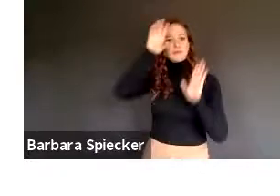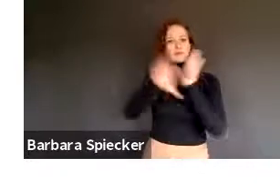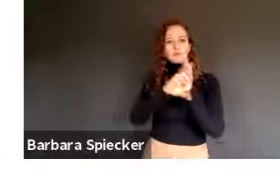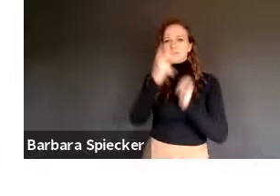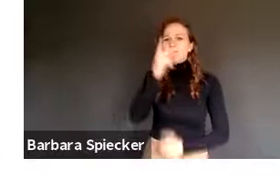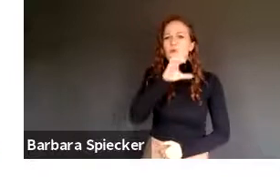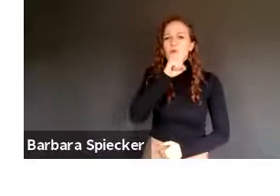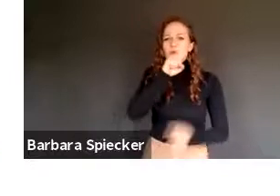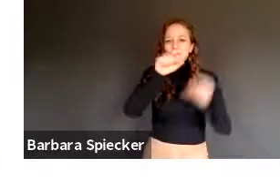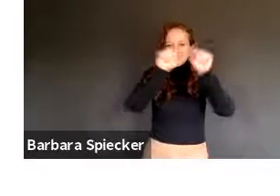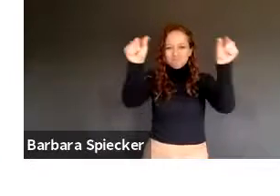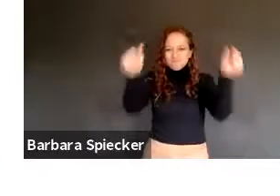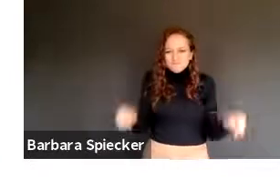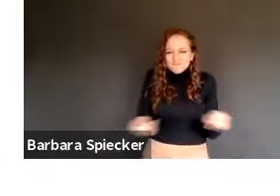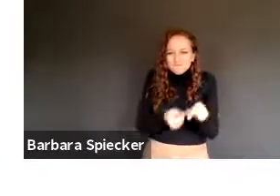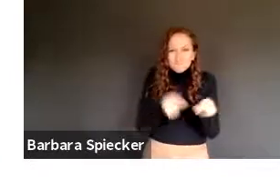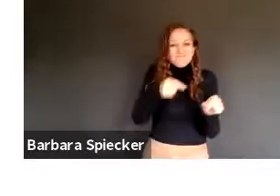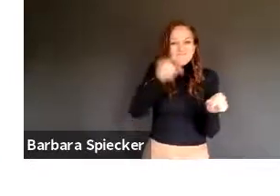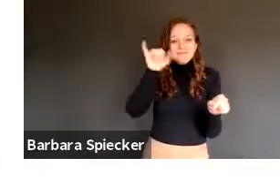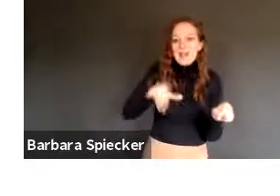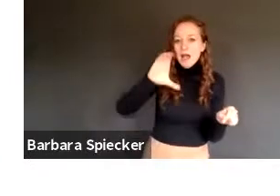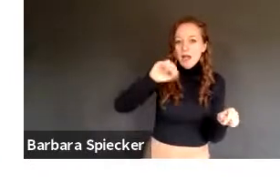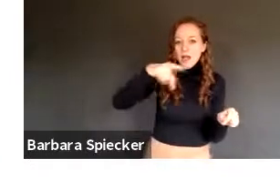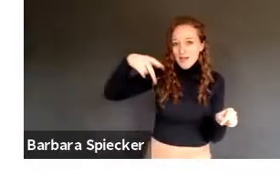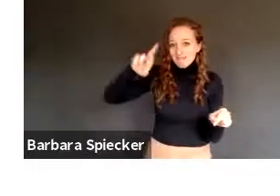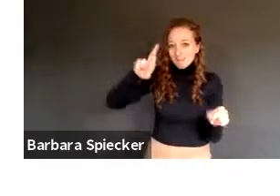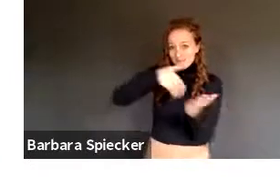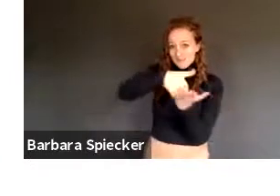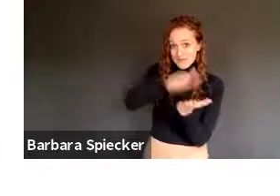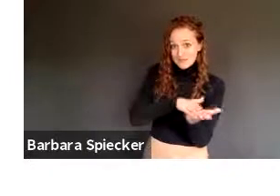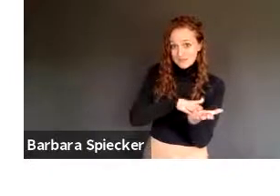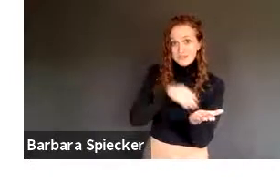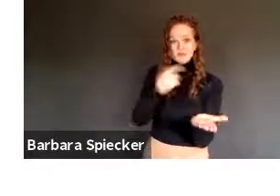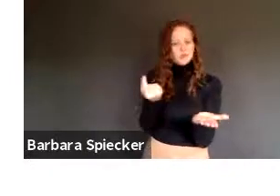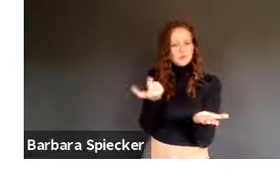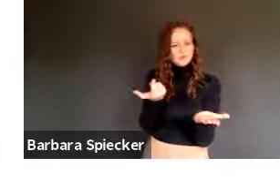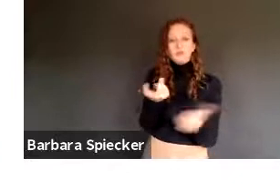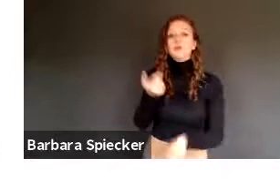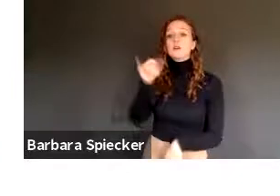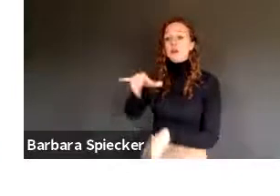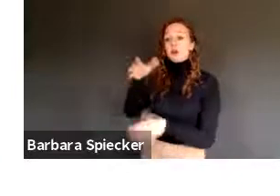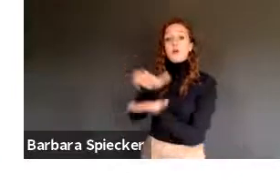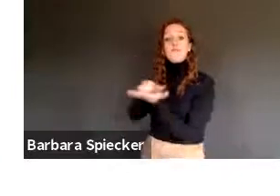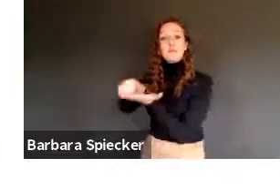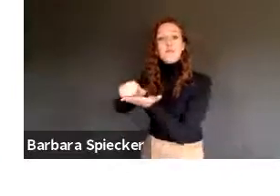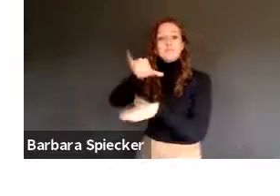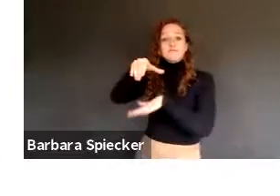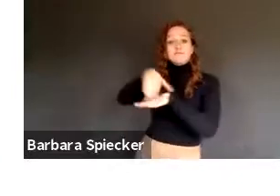then to control for herbivory in this experiment, you can see there's some orange paint on the rock around the perimeter of the